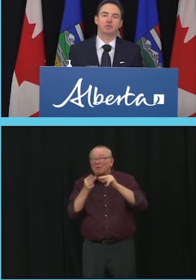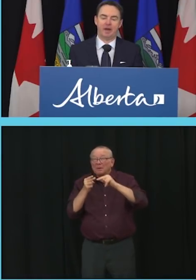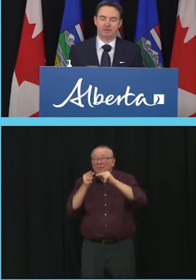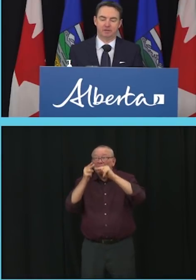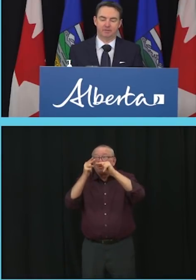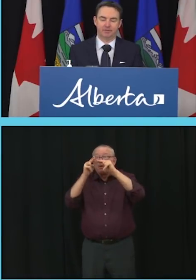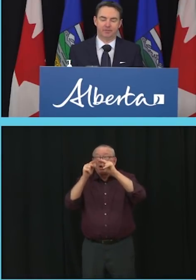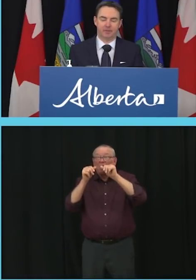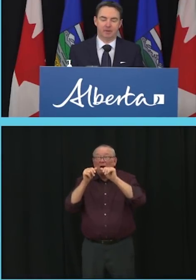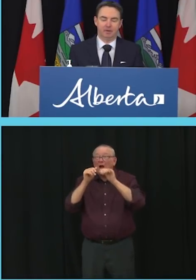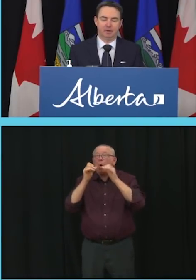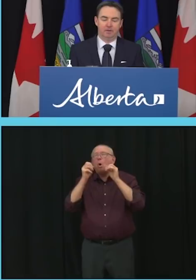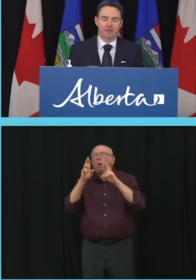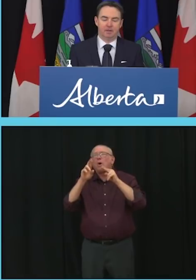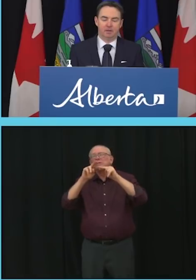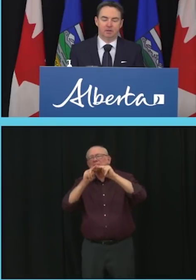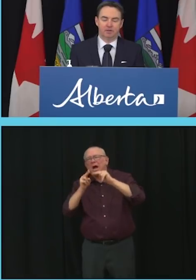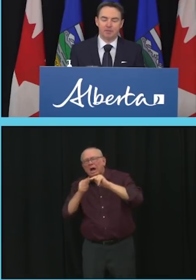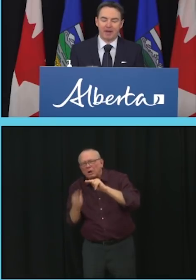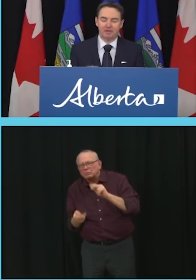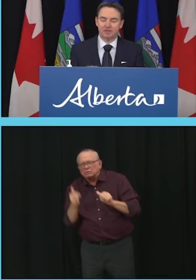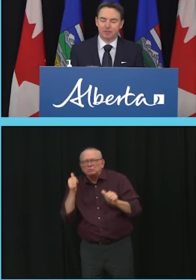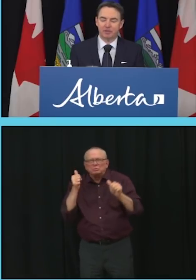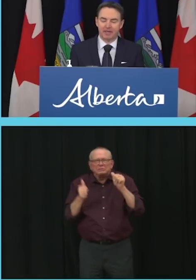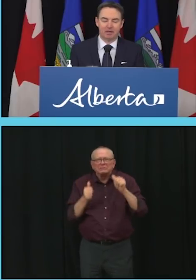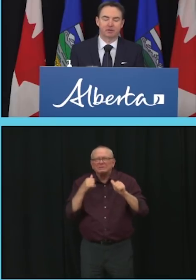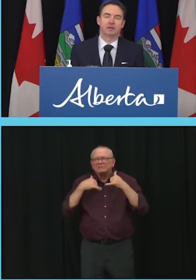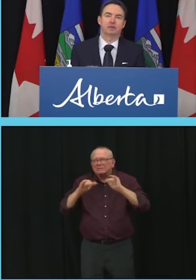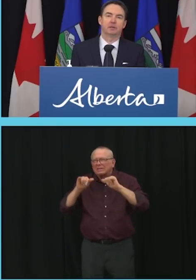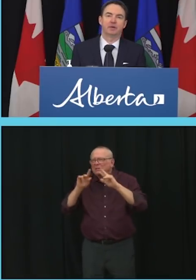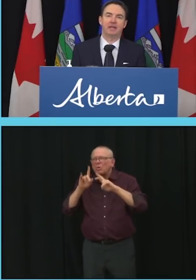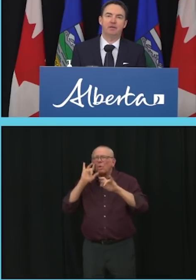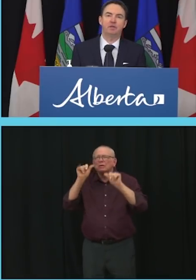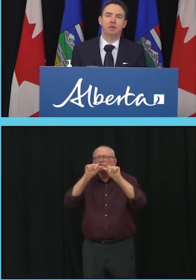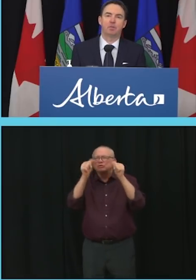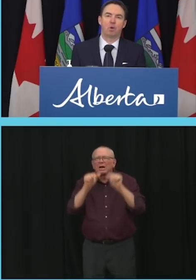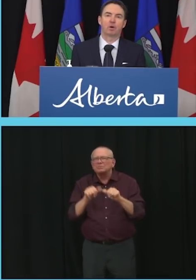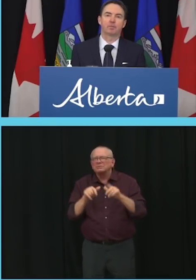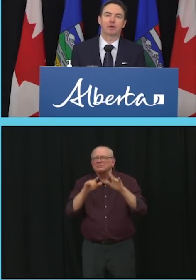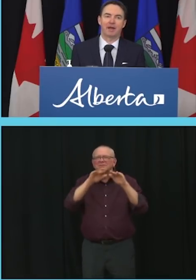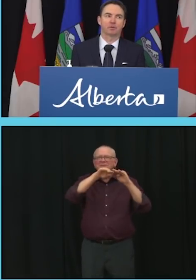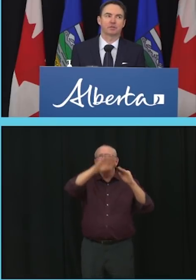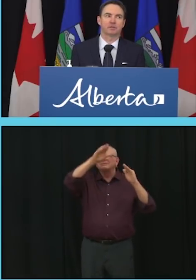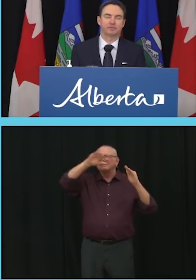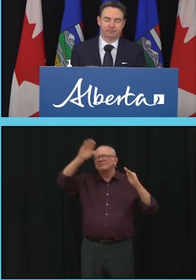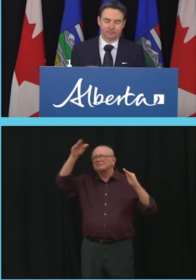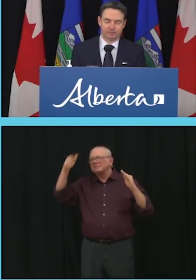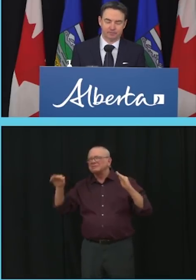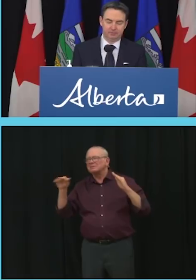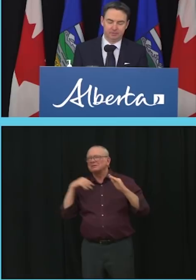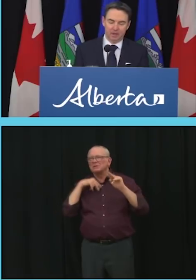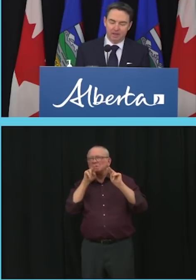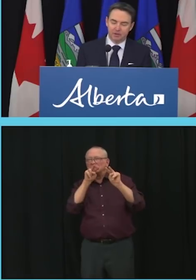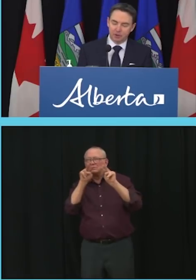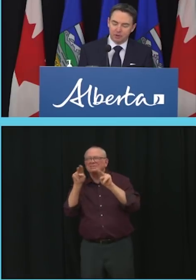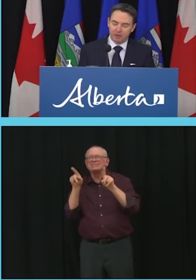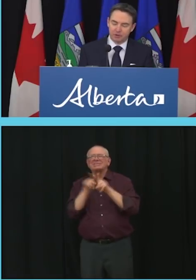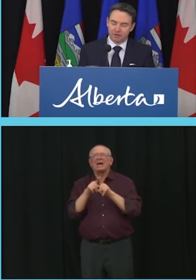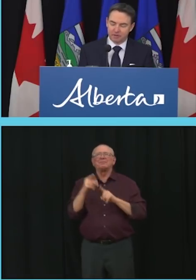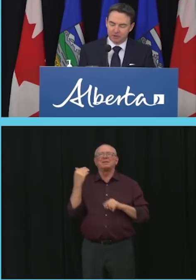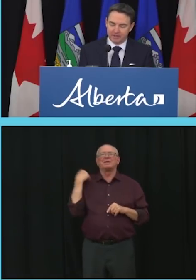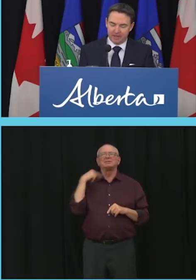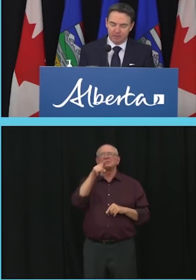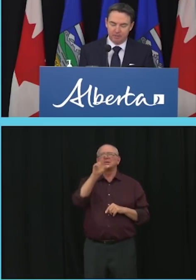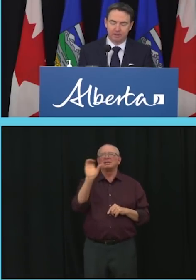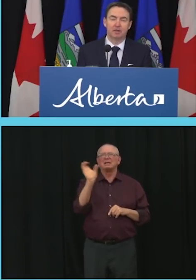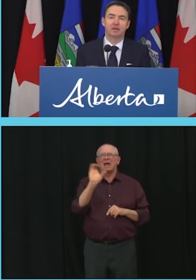was passing. This pattern is similar in Calgary, but even more pronounced. And to show you how strong